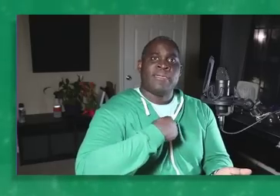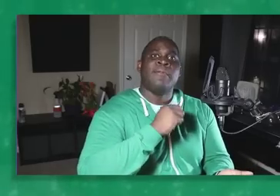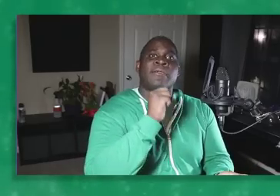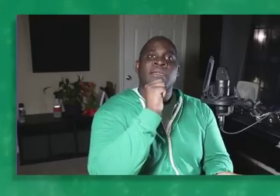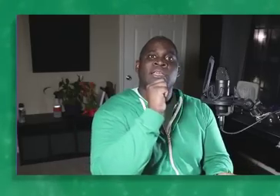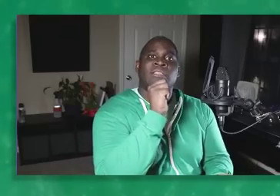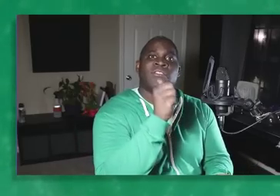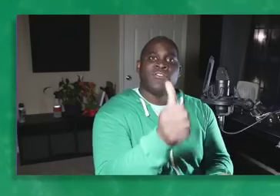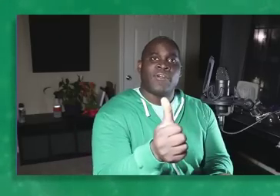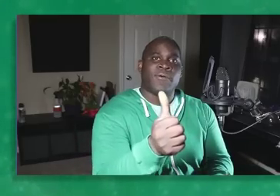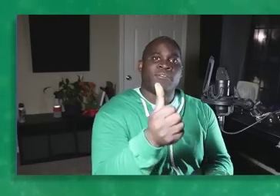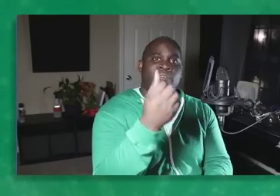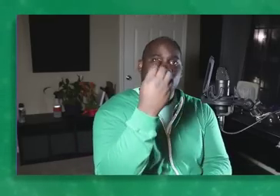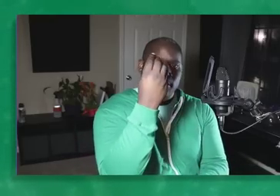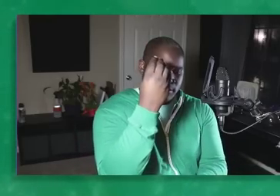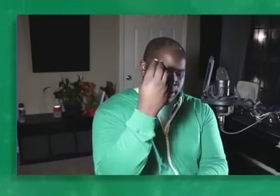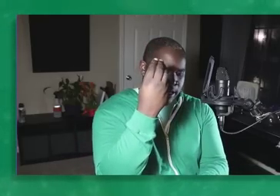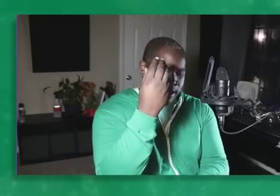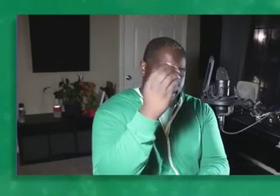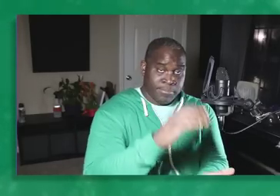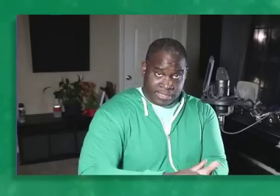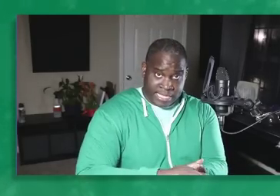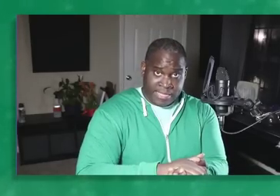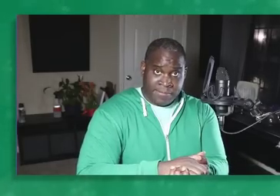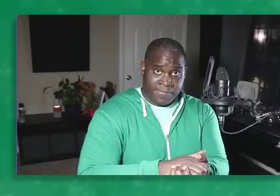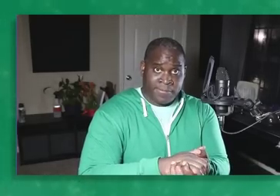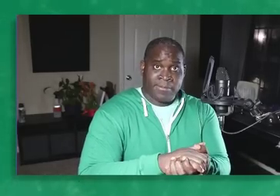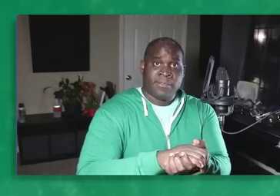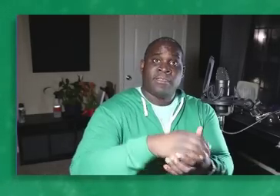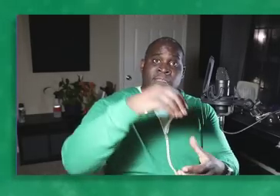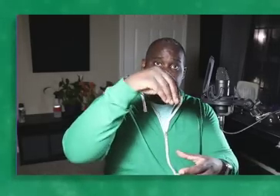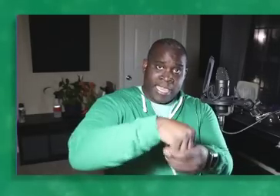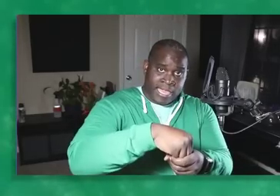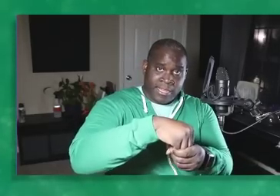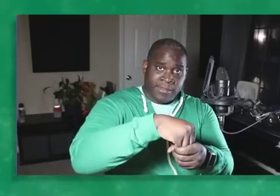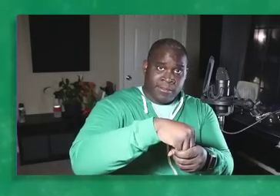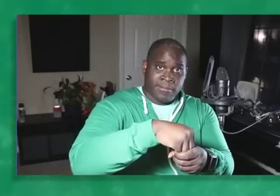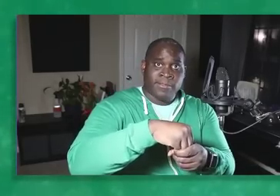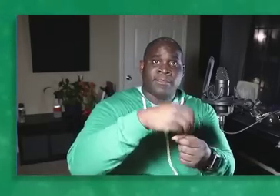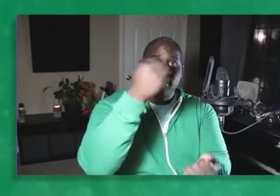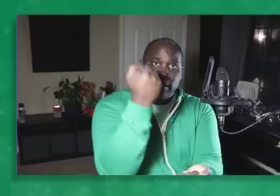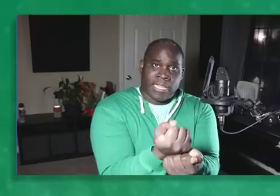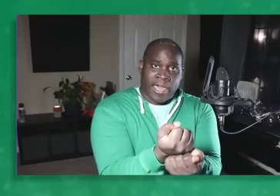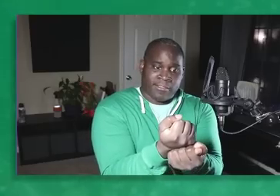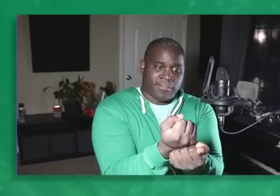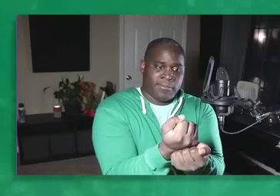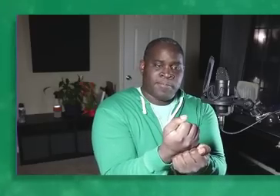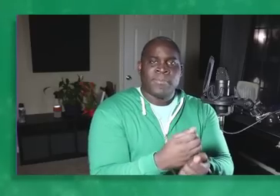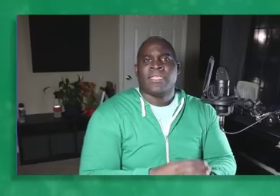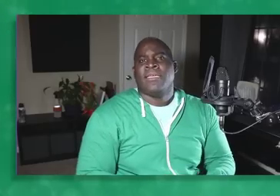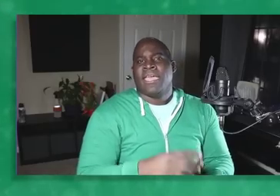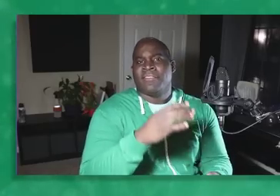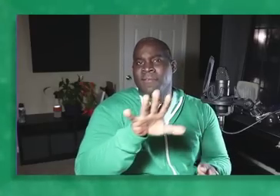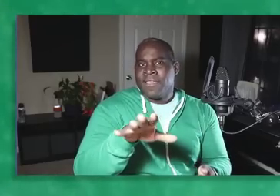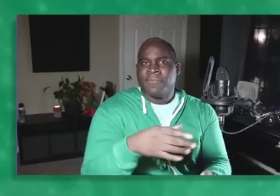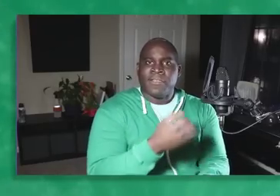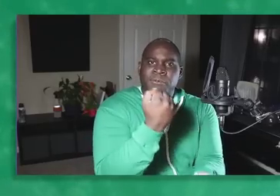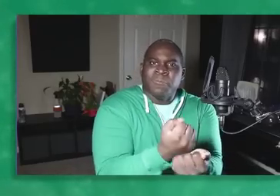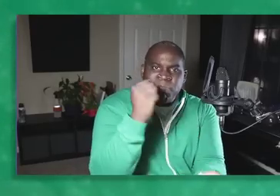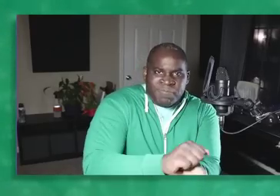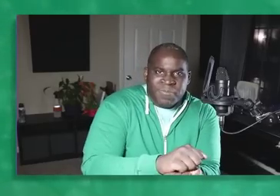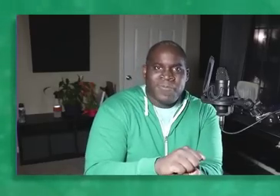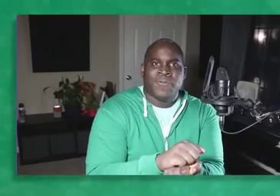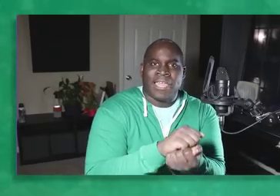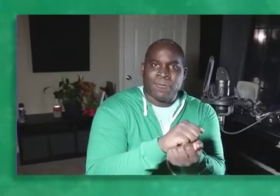me. Don't believe in locks. And sometimes